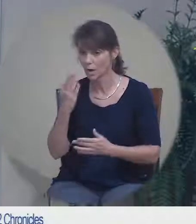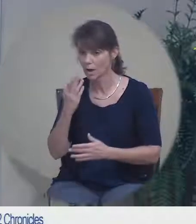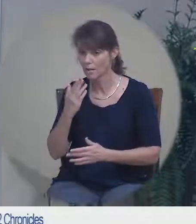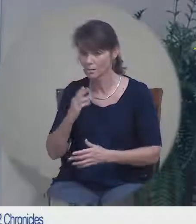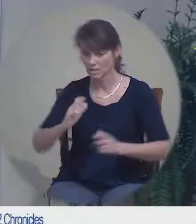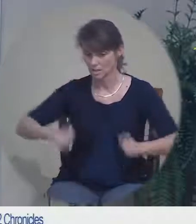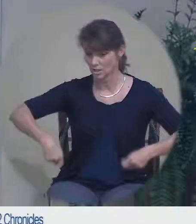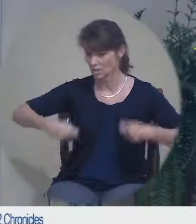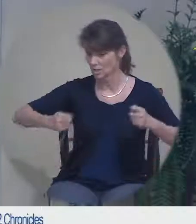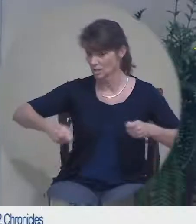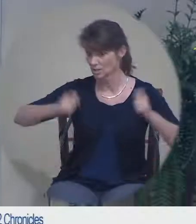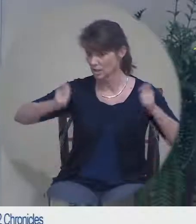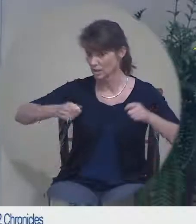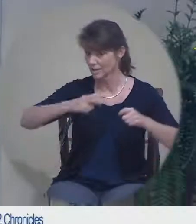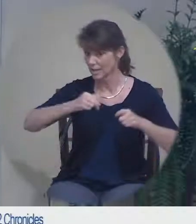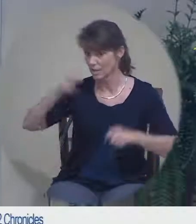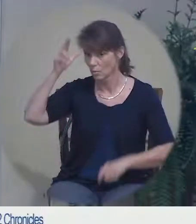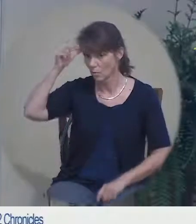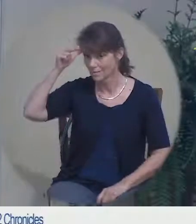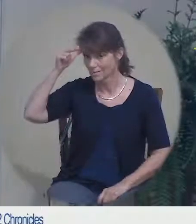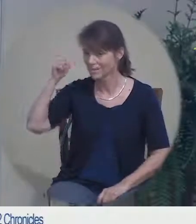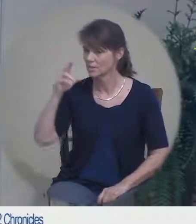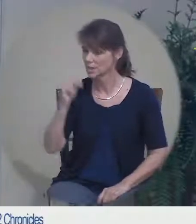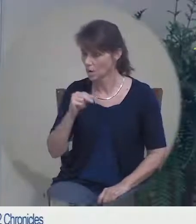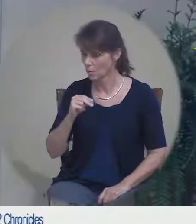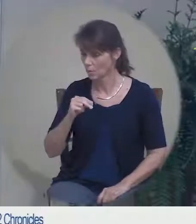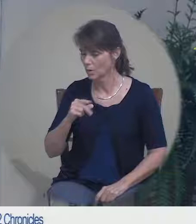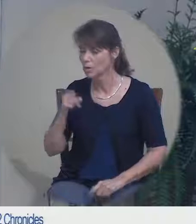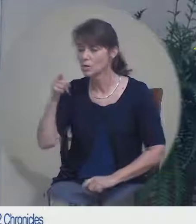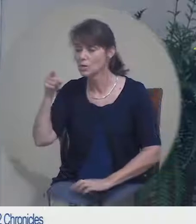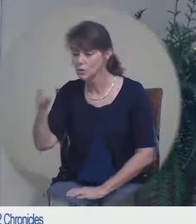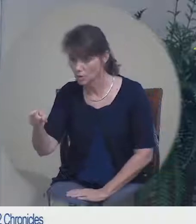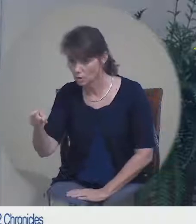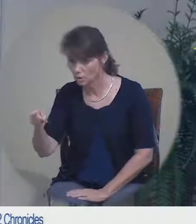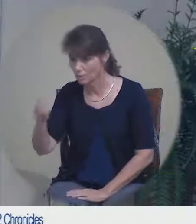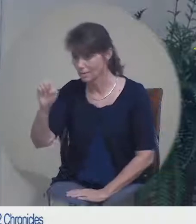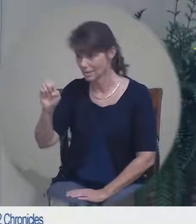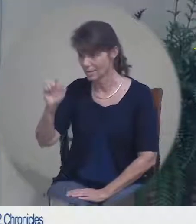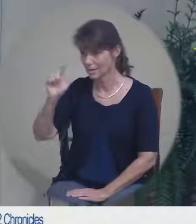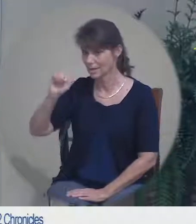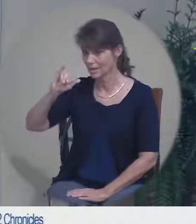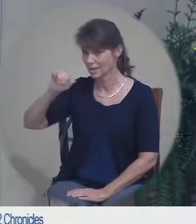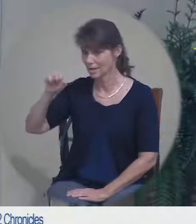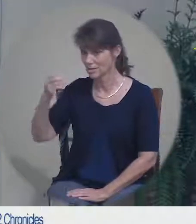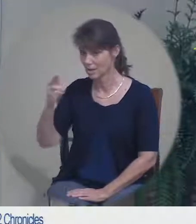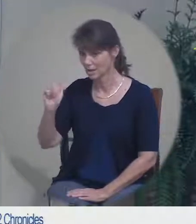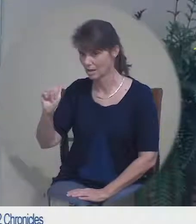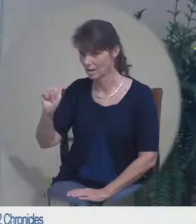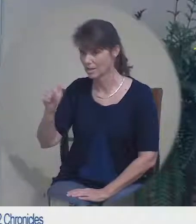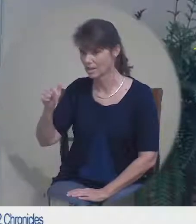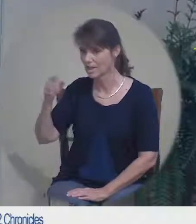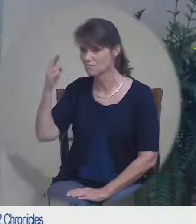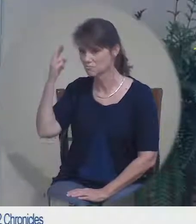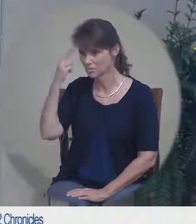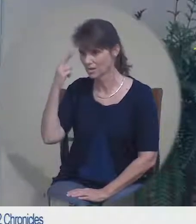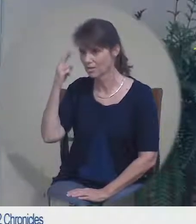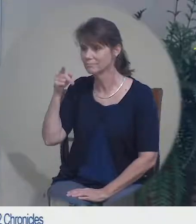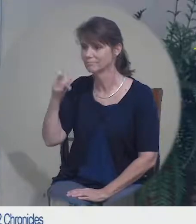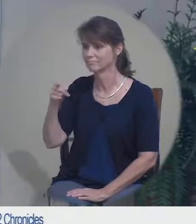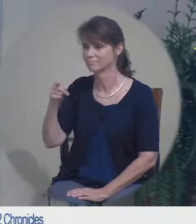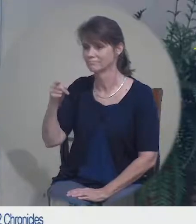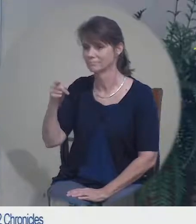I think it is meant to be seen as a compliment, a recognition that Elisha, as God's prophet, was actually the